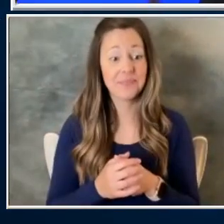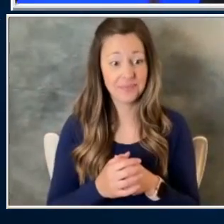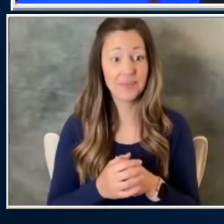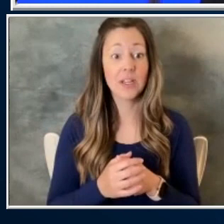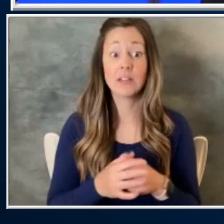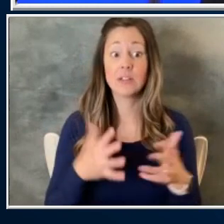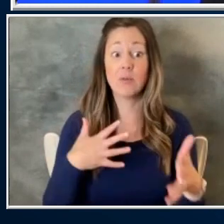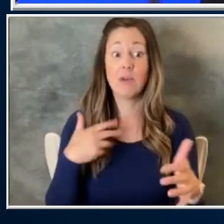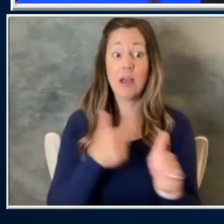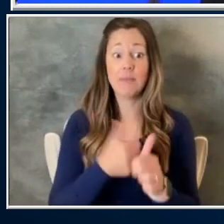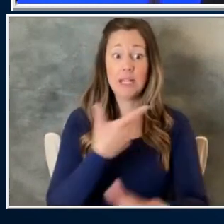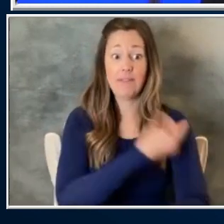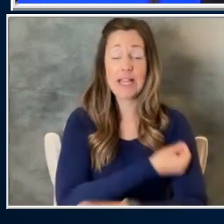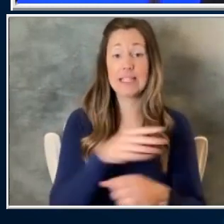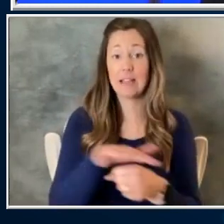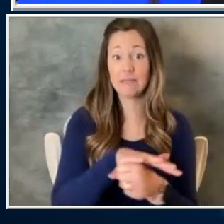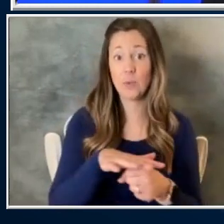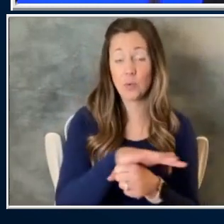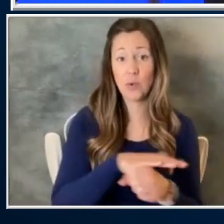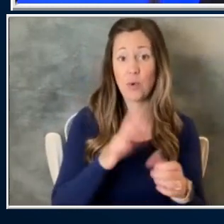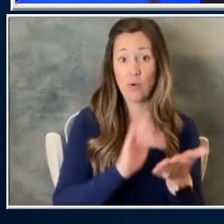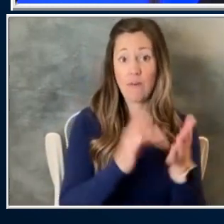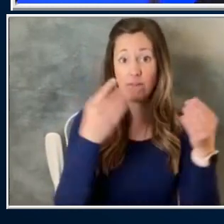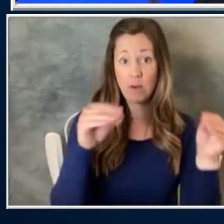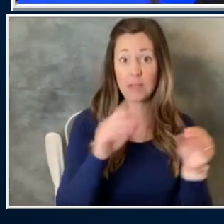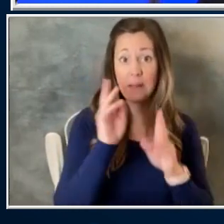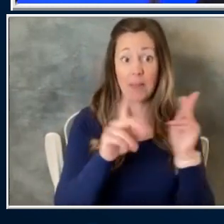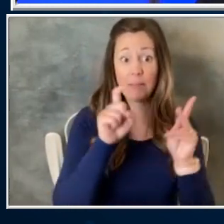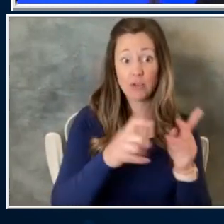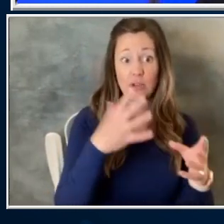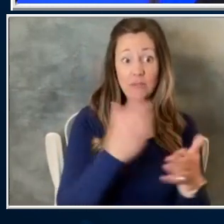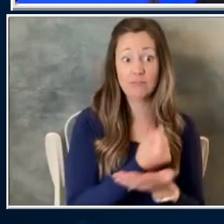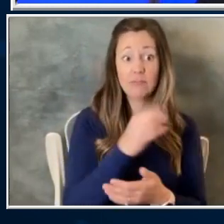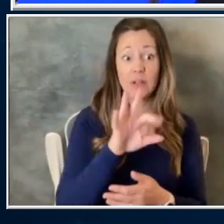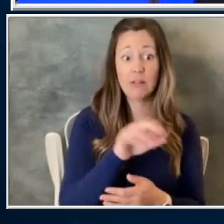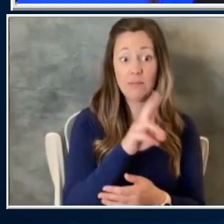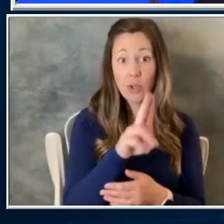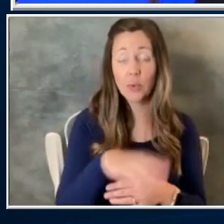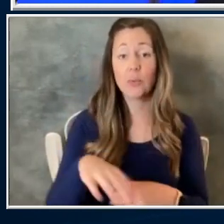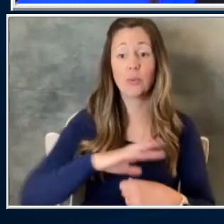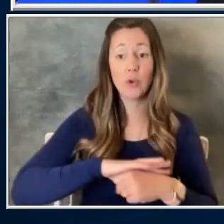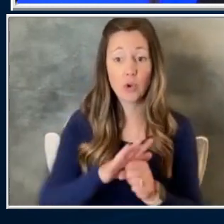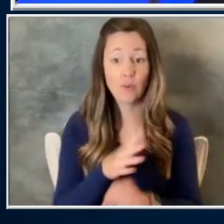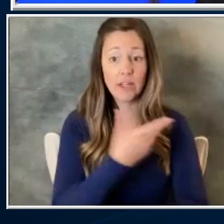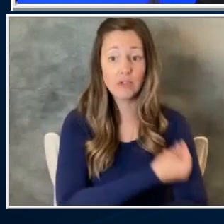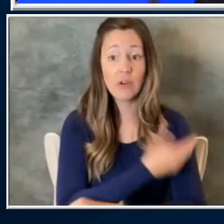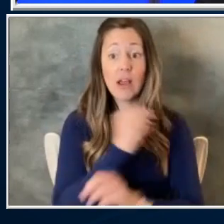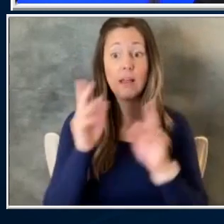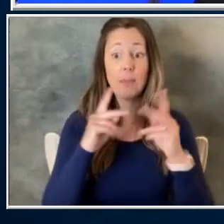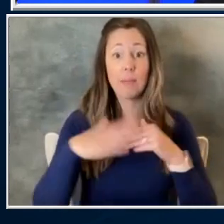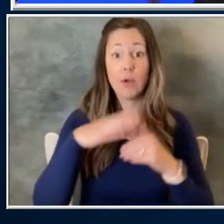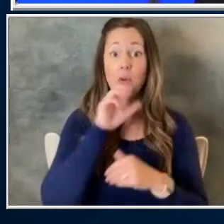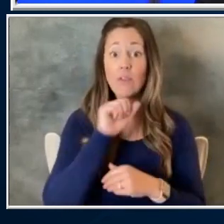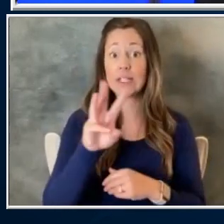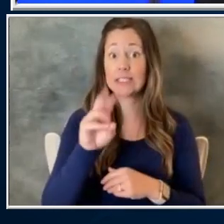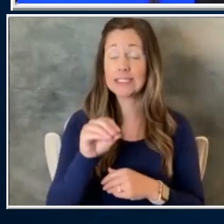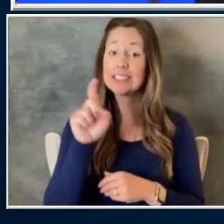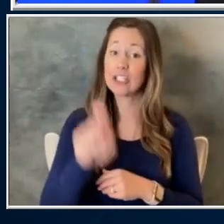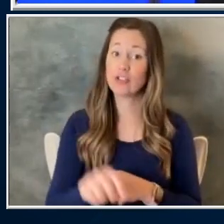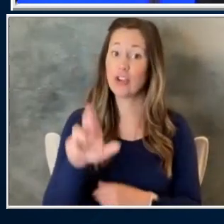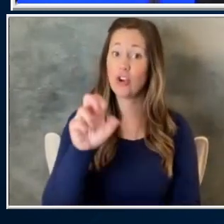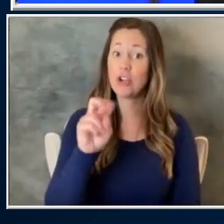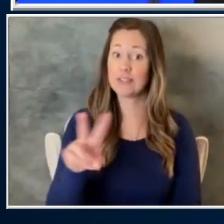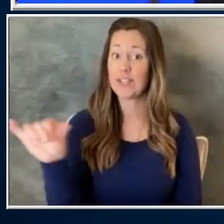arriving at local pharmacies as we speak. People should get their flu shots, get the COVID shot, and of course people over 60 and older should get their RSV